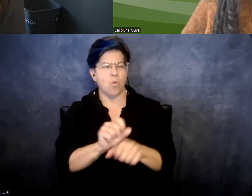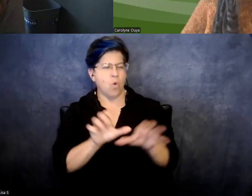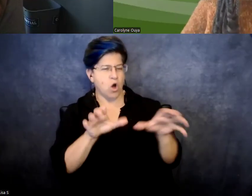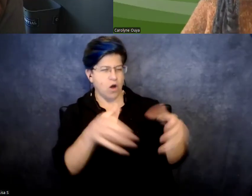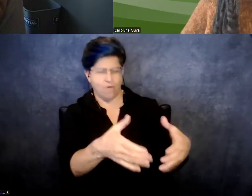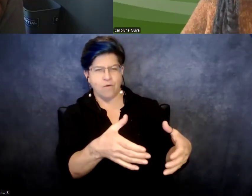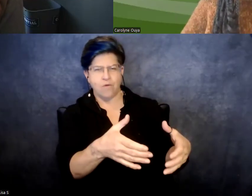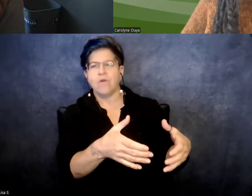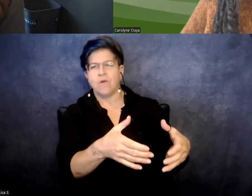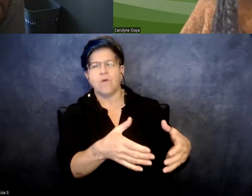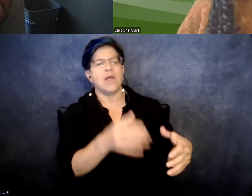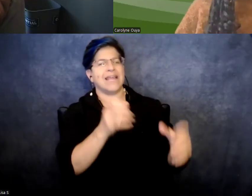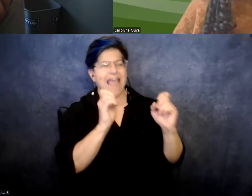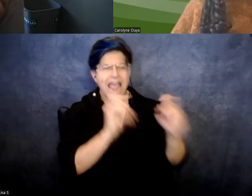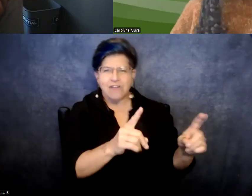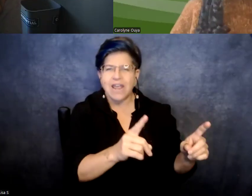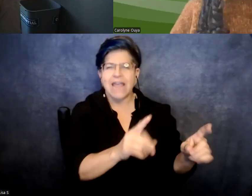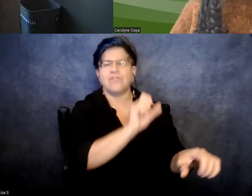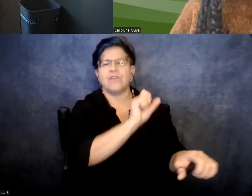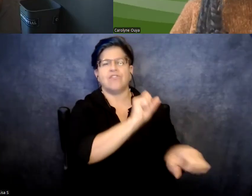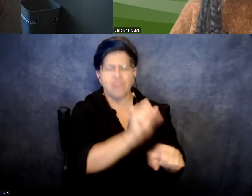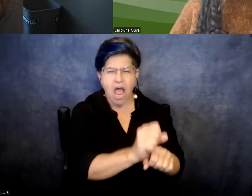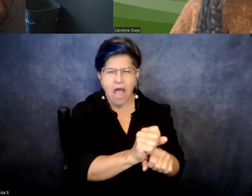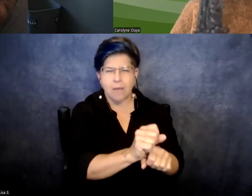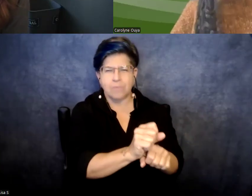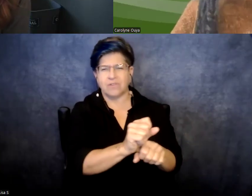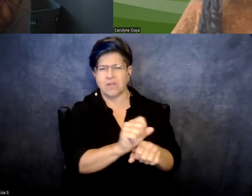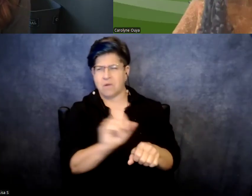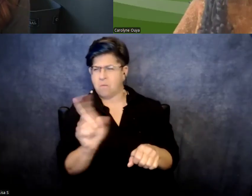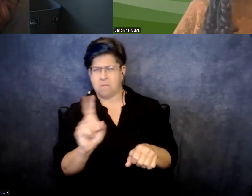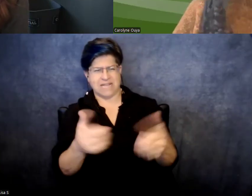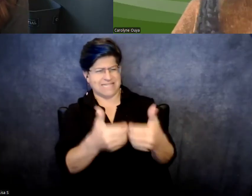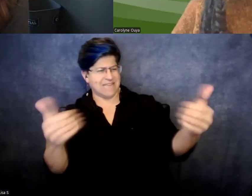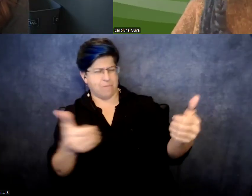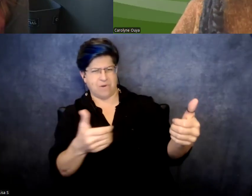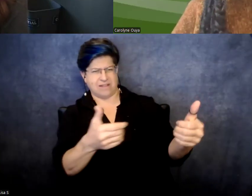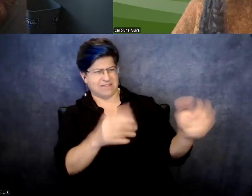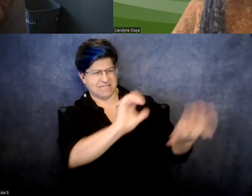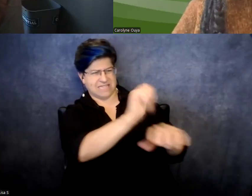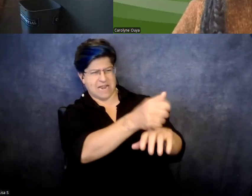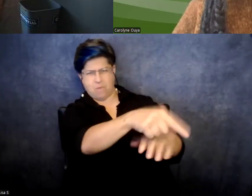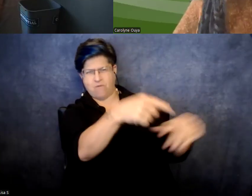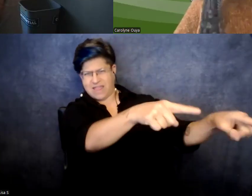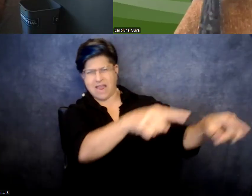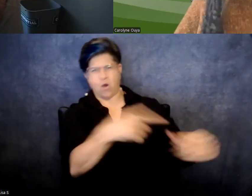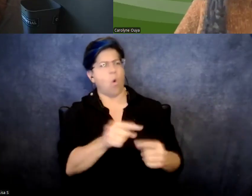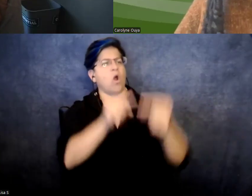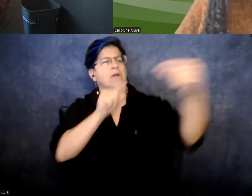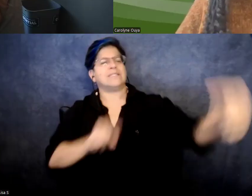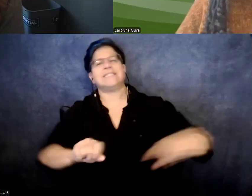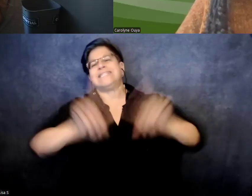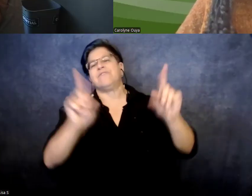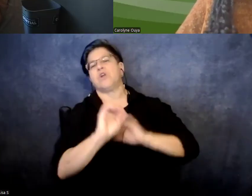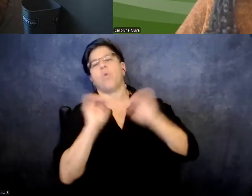education component is that referral over there in the corner, right? Or that organization organization that's across the street. They're not at